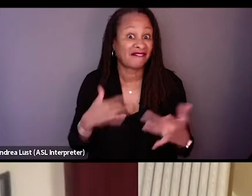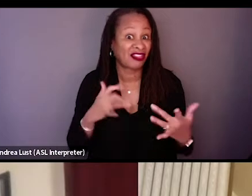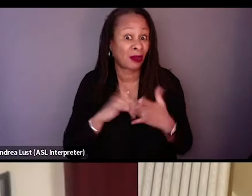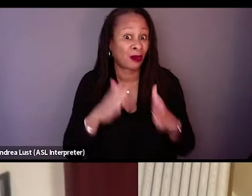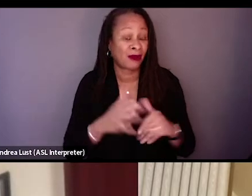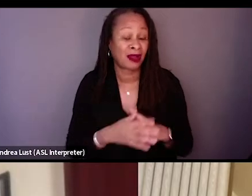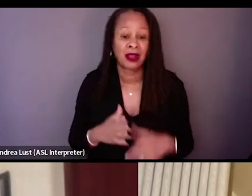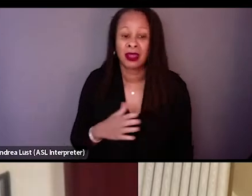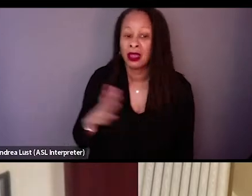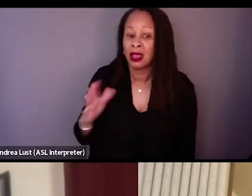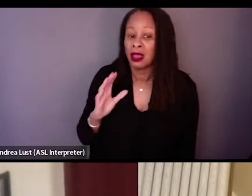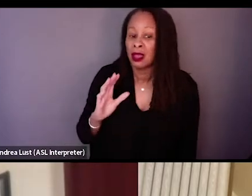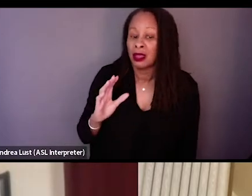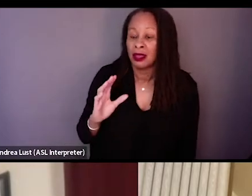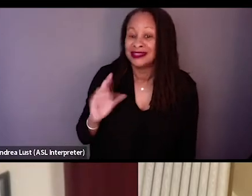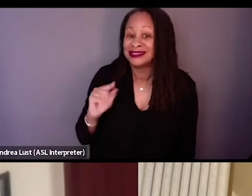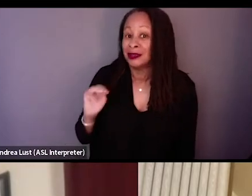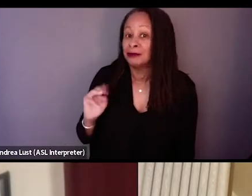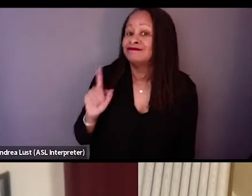I had the older cousin